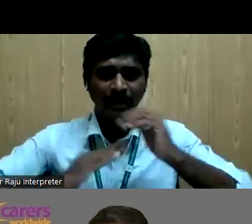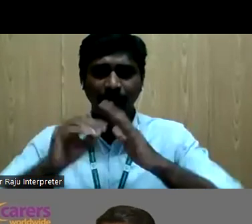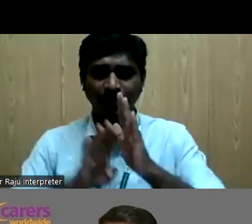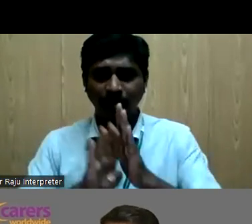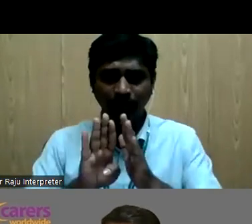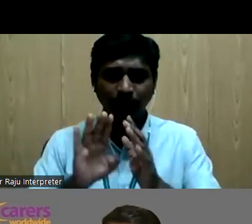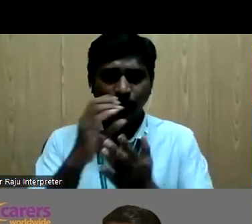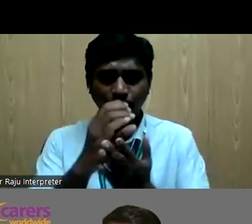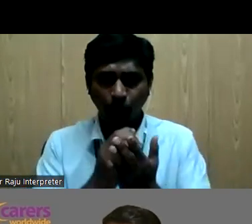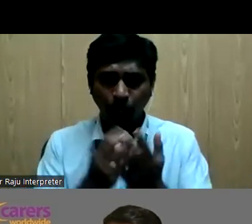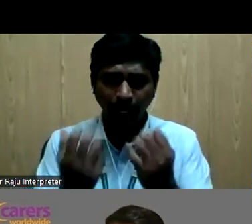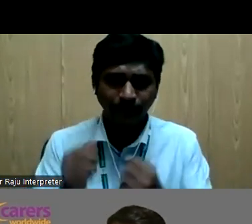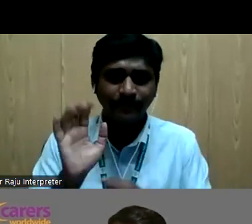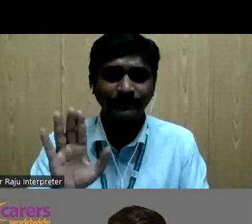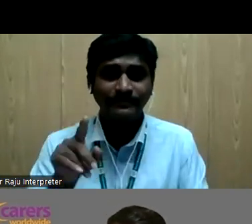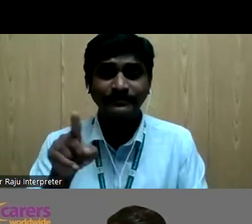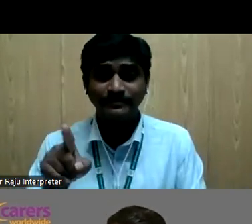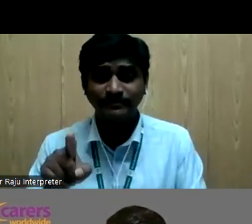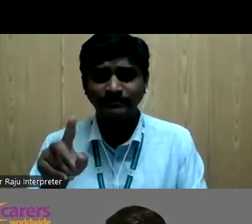Plan. We have different workstations like